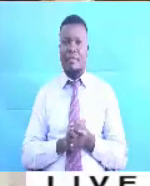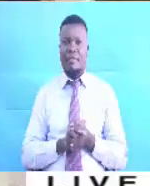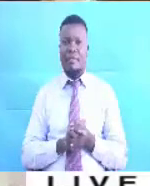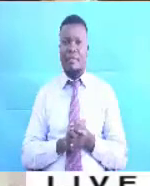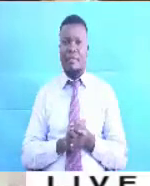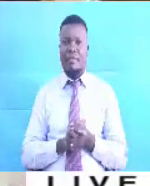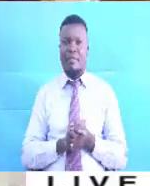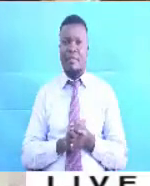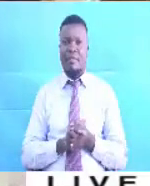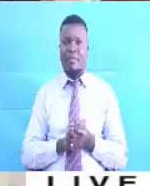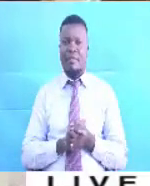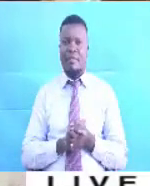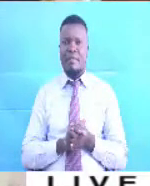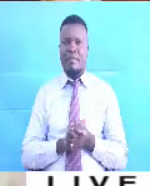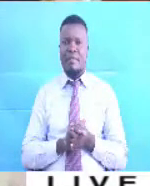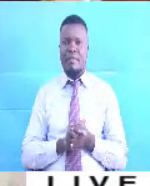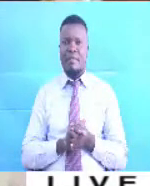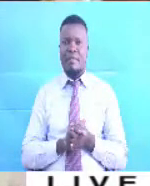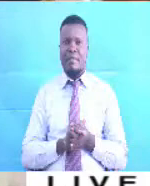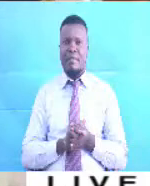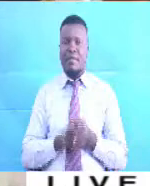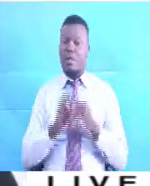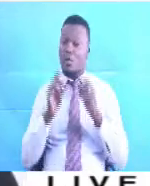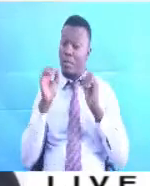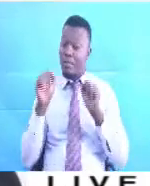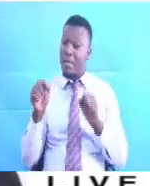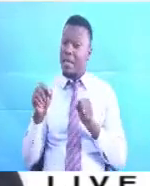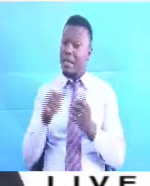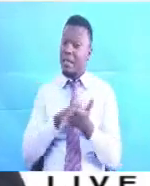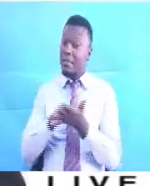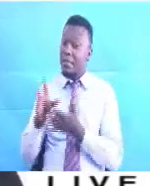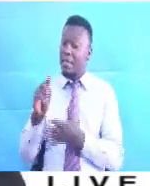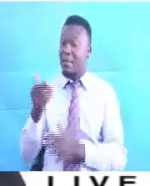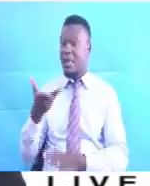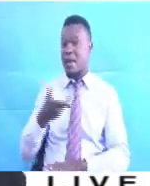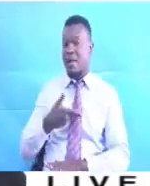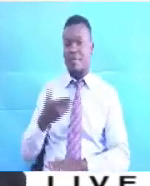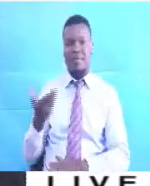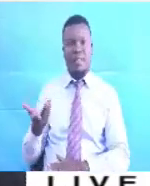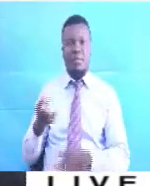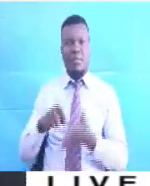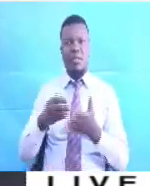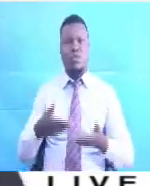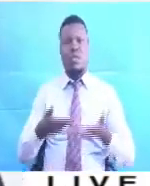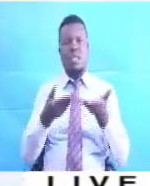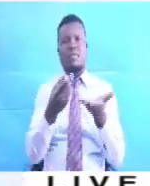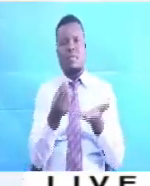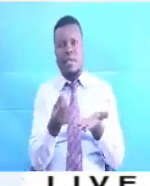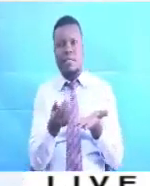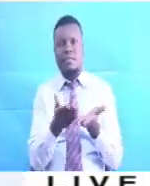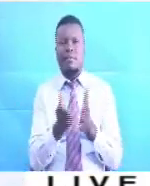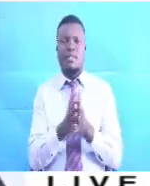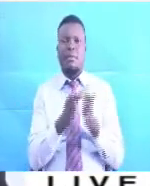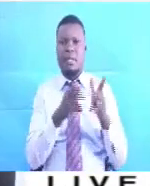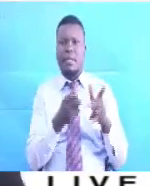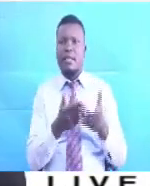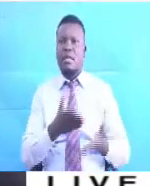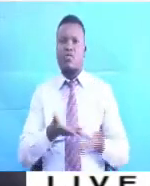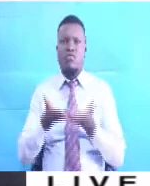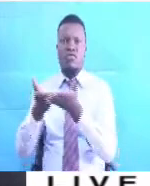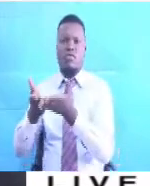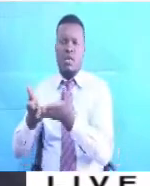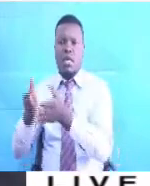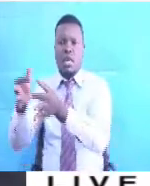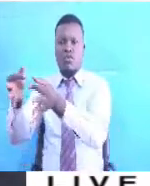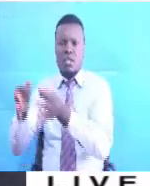its size. You should spend the money you have. We are given money and then we return it back to Treasury. We borrow